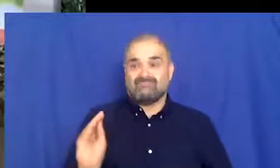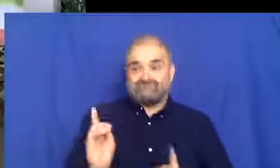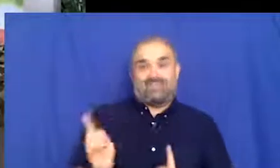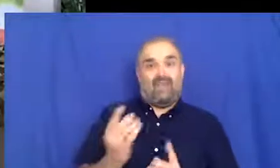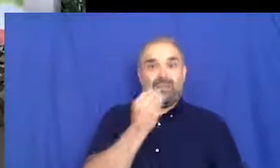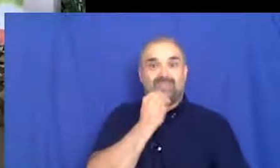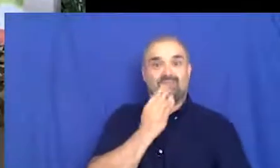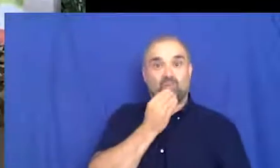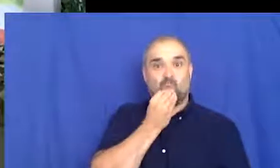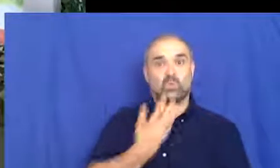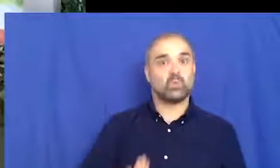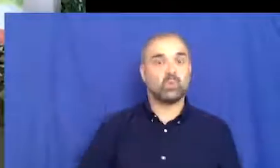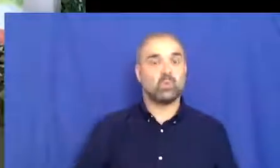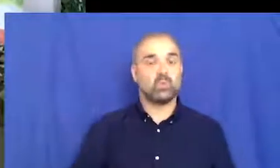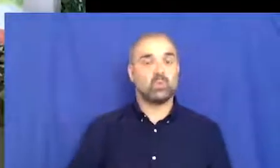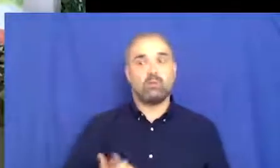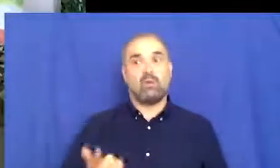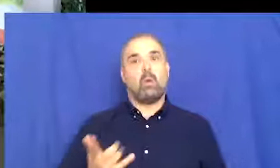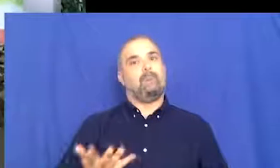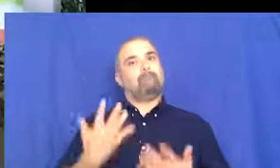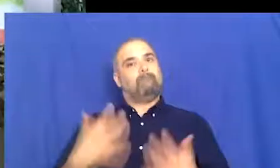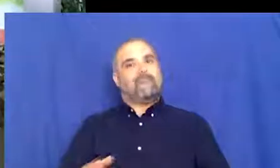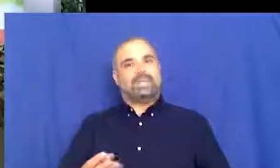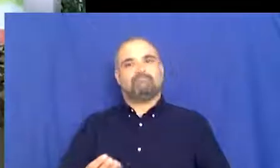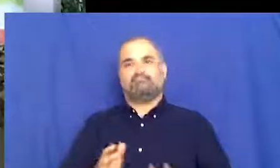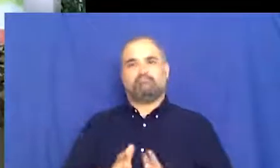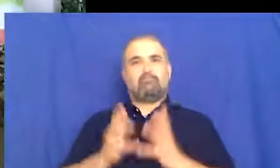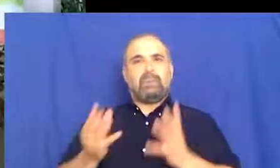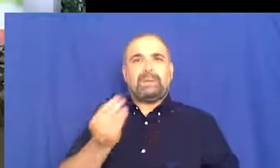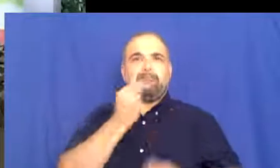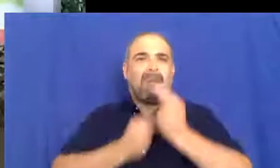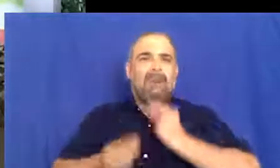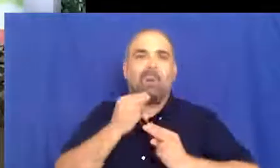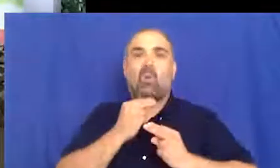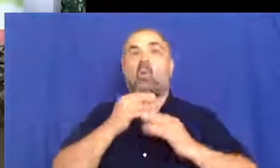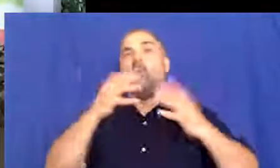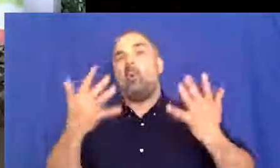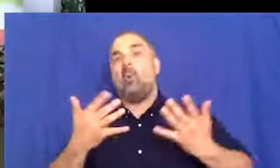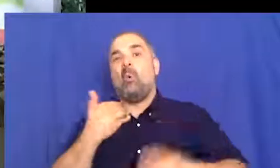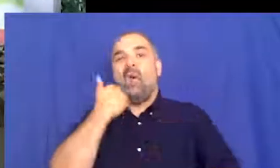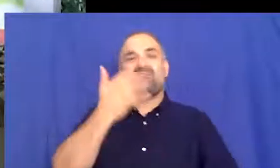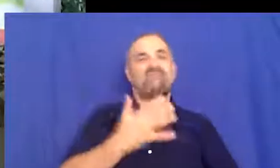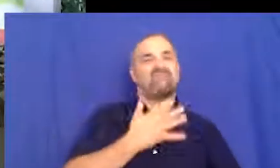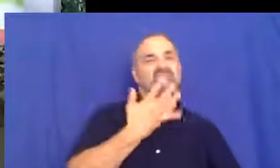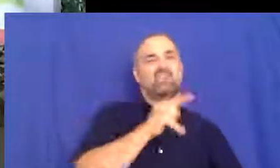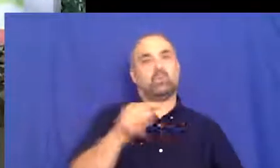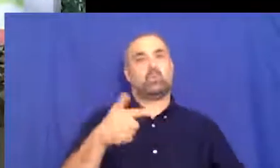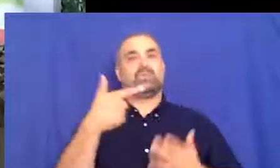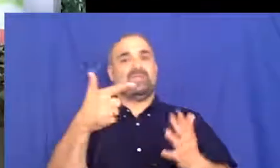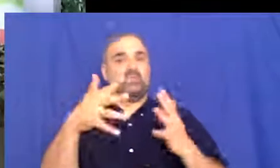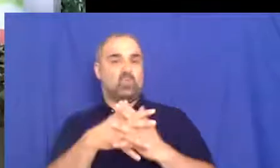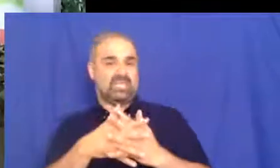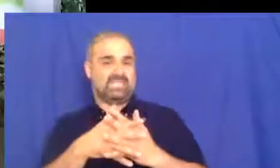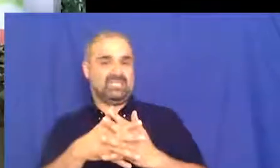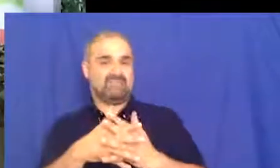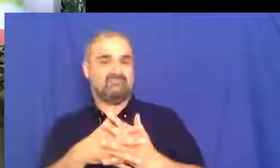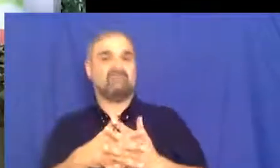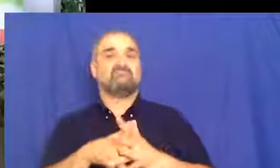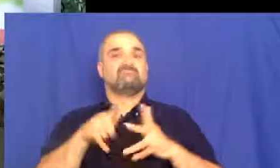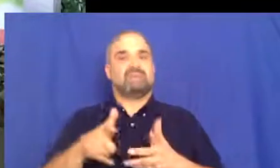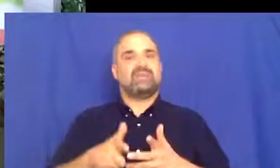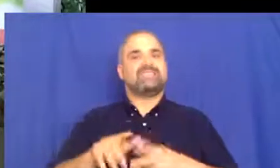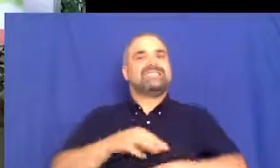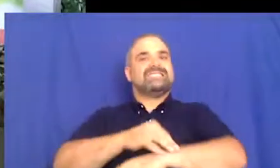they eat their food. Now, once they've had a big meal, or generally every 5 to 7 weeks, they will actually shed their skin.